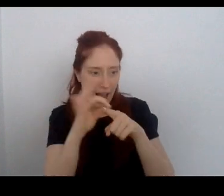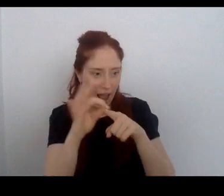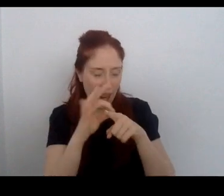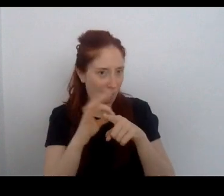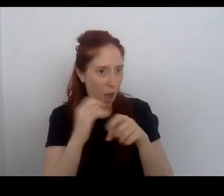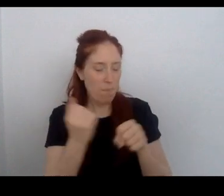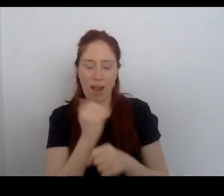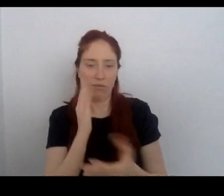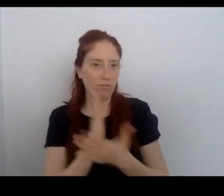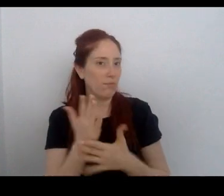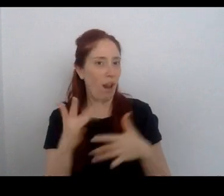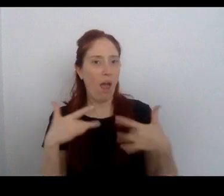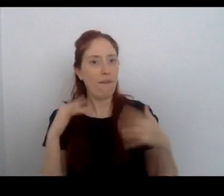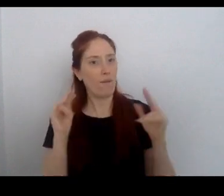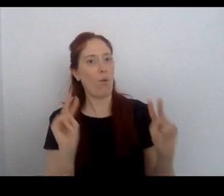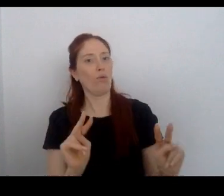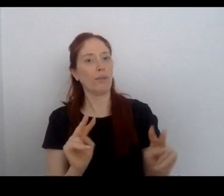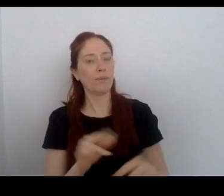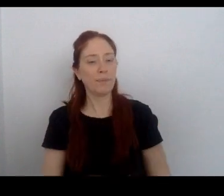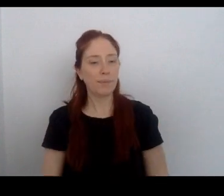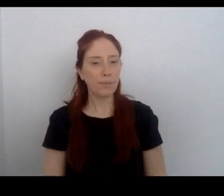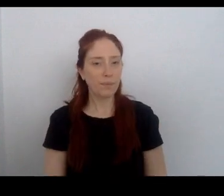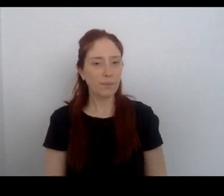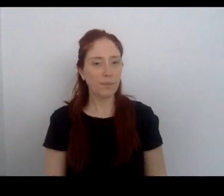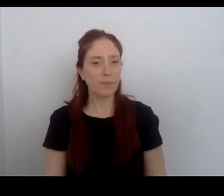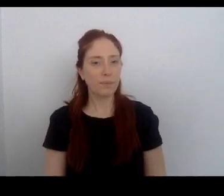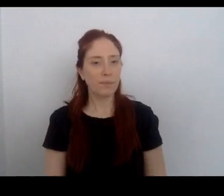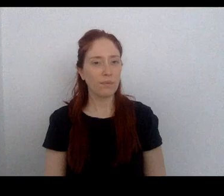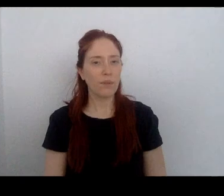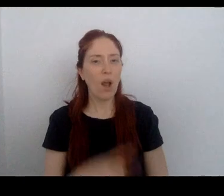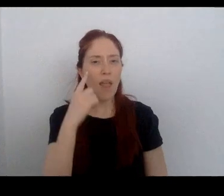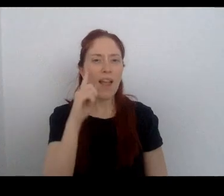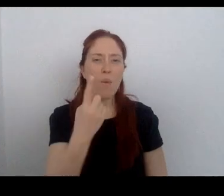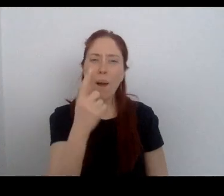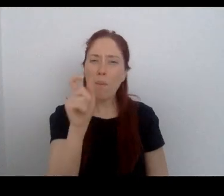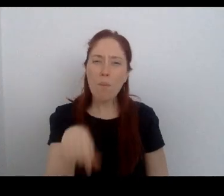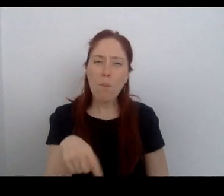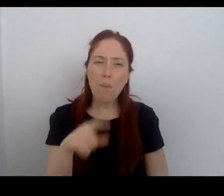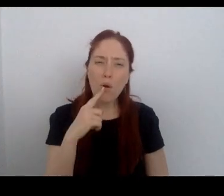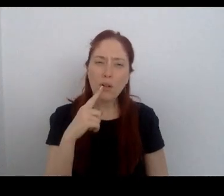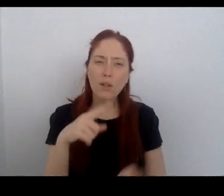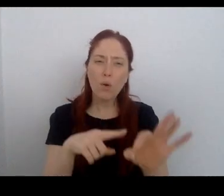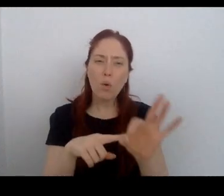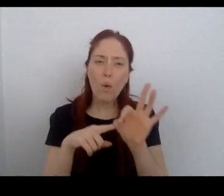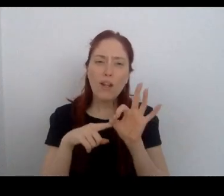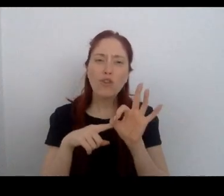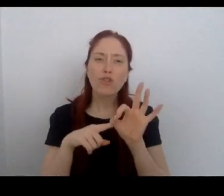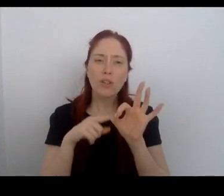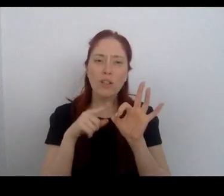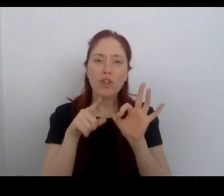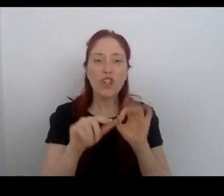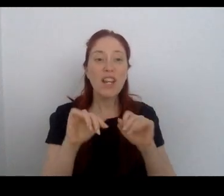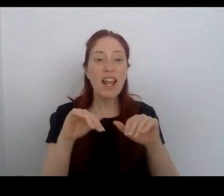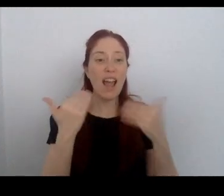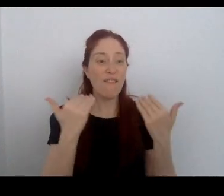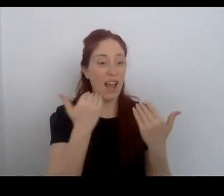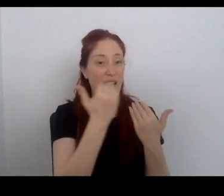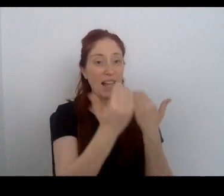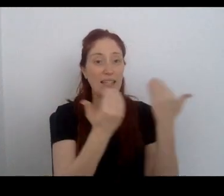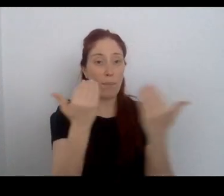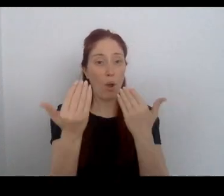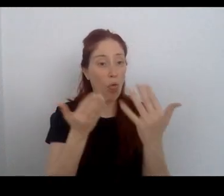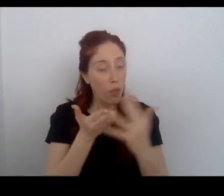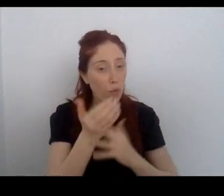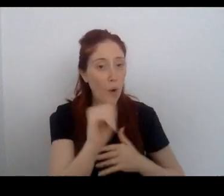well whether Grace exhibited drawings during her lifetime or just exhibited